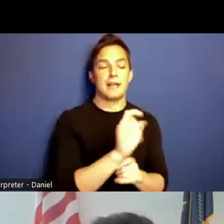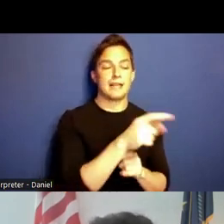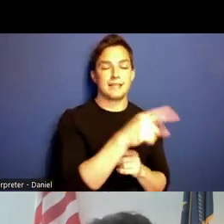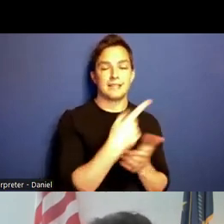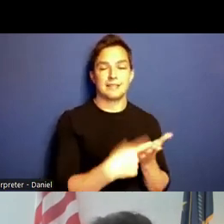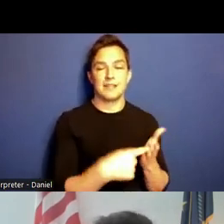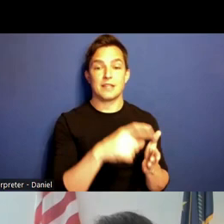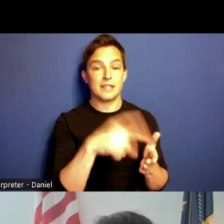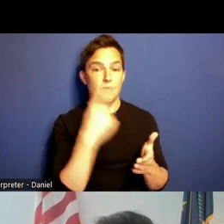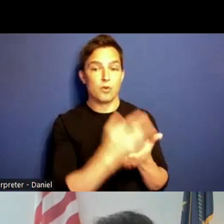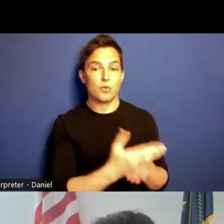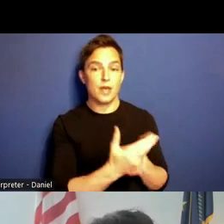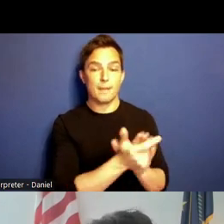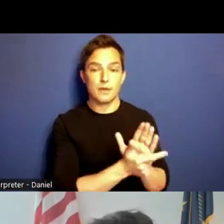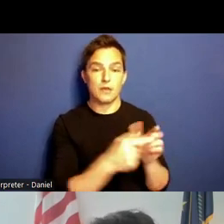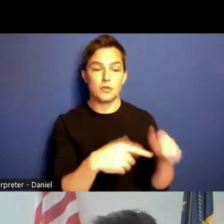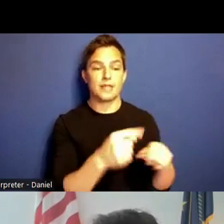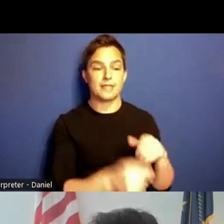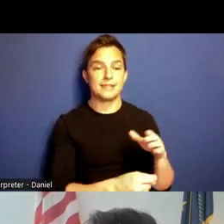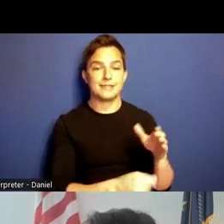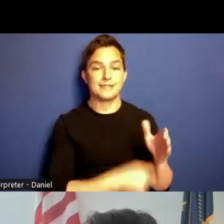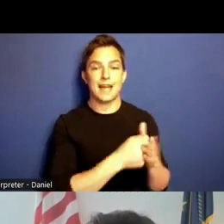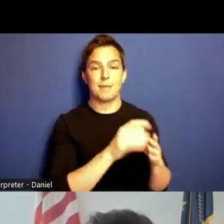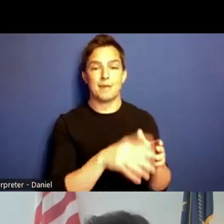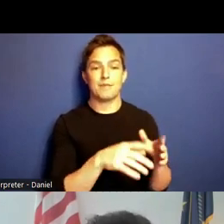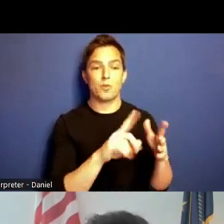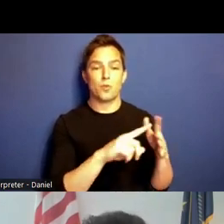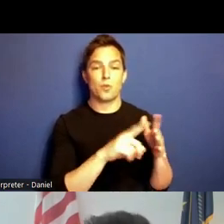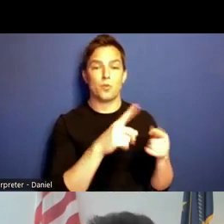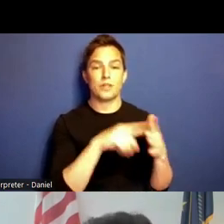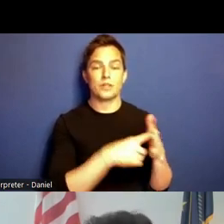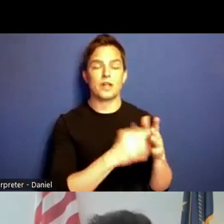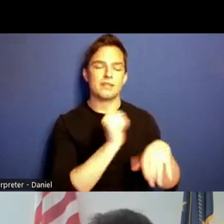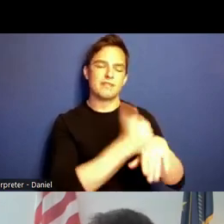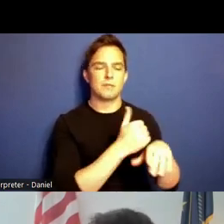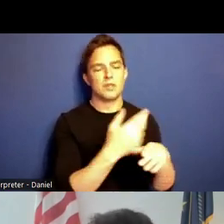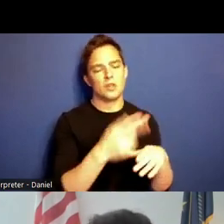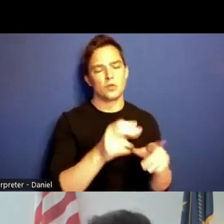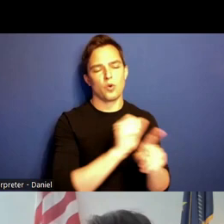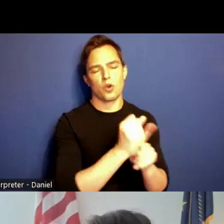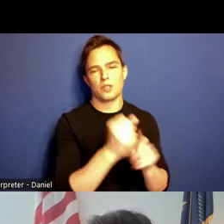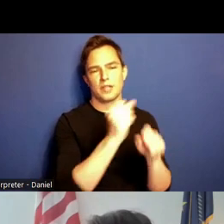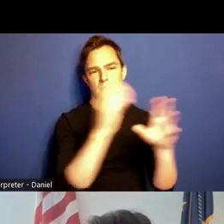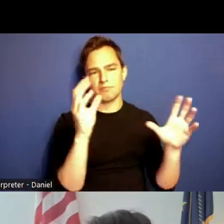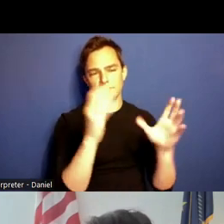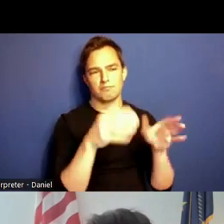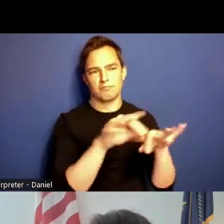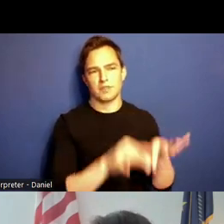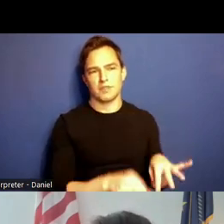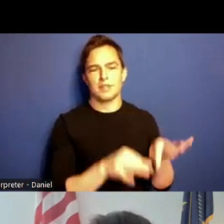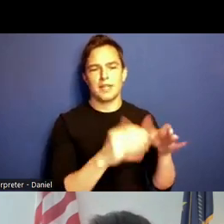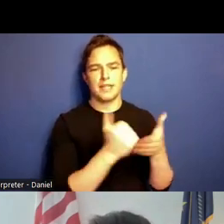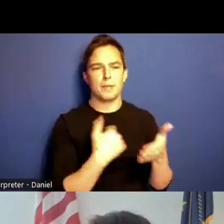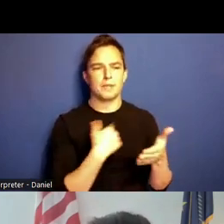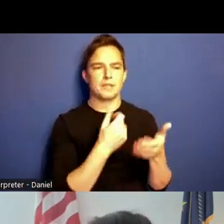the need for the Rehab Act at the time of its passage and put it in historical context in that moment in time, and helped us